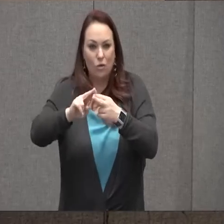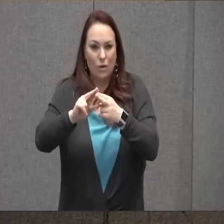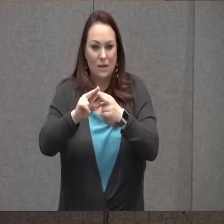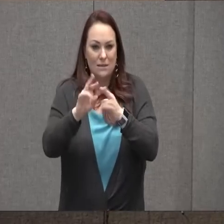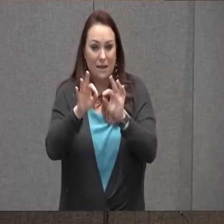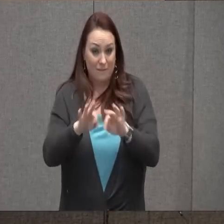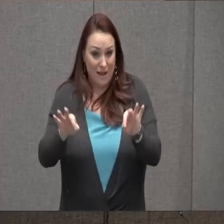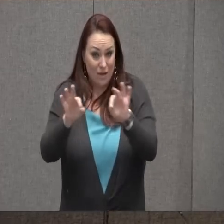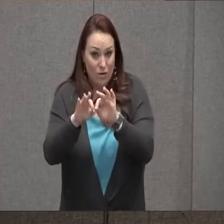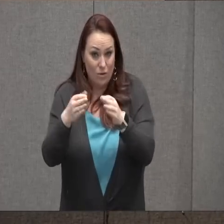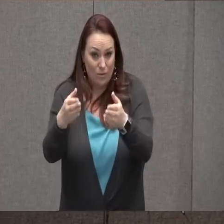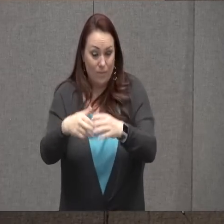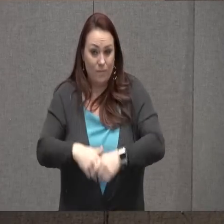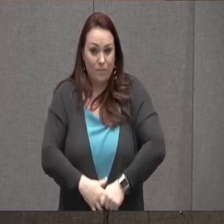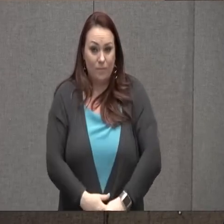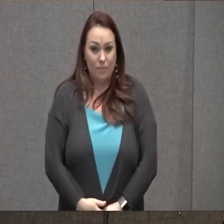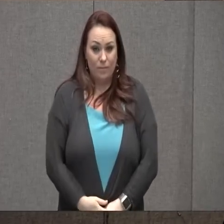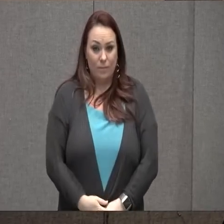TV.